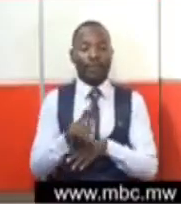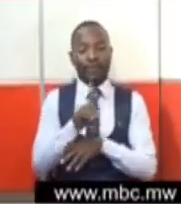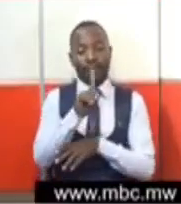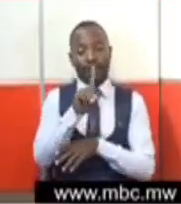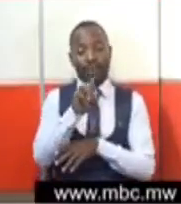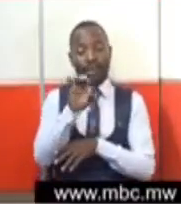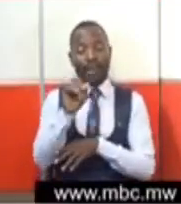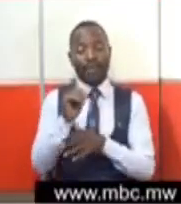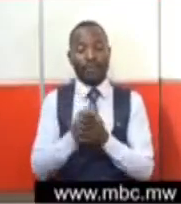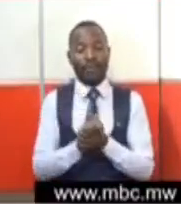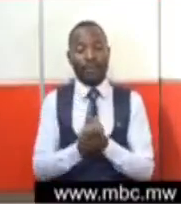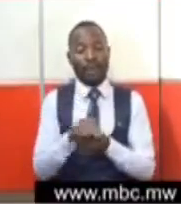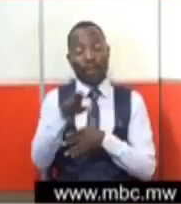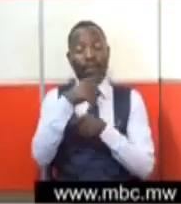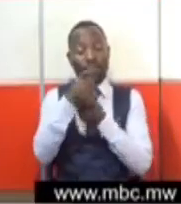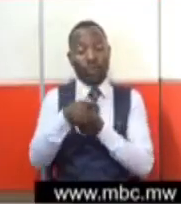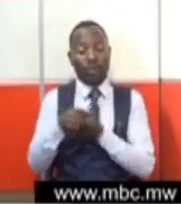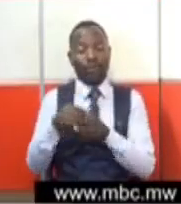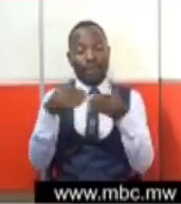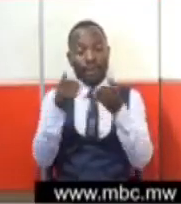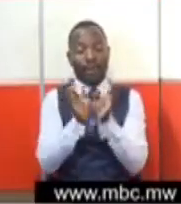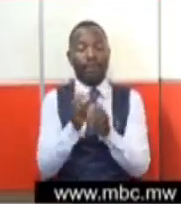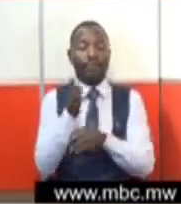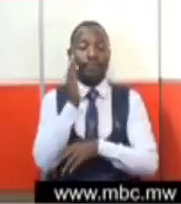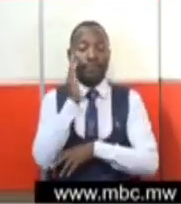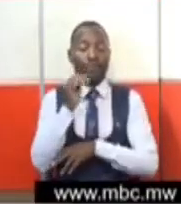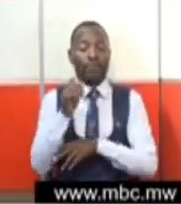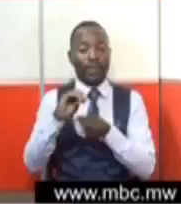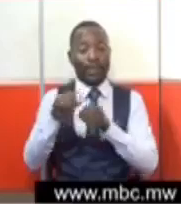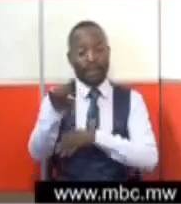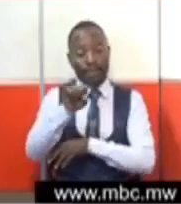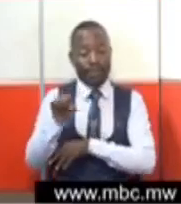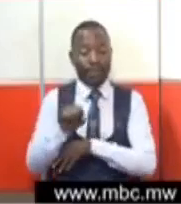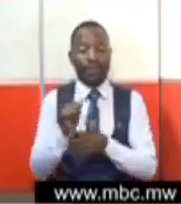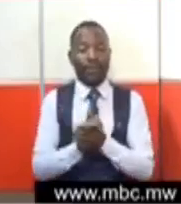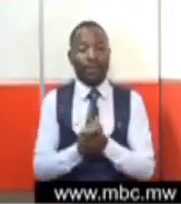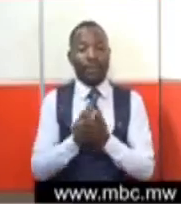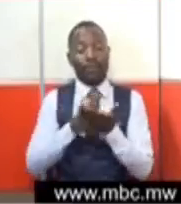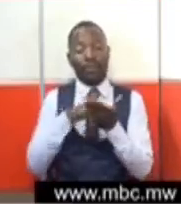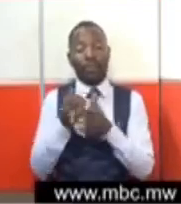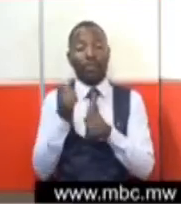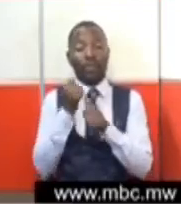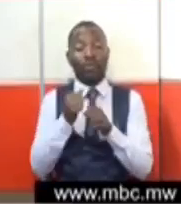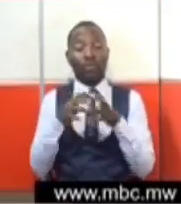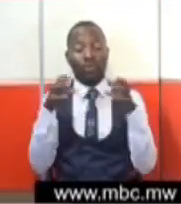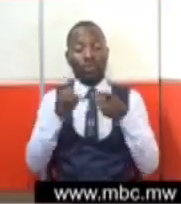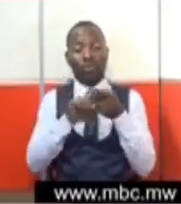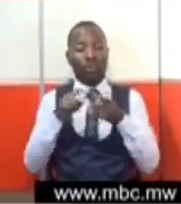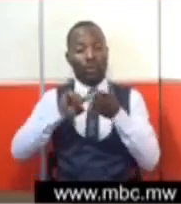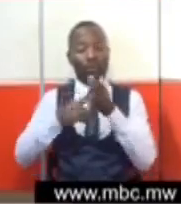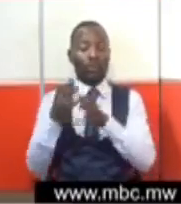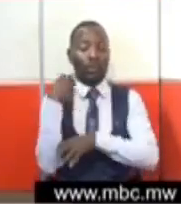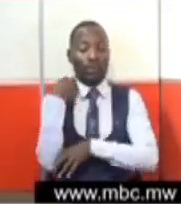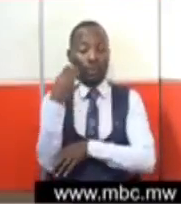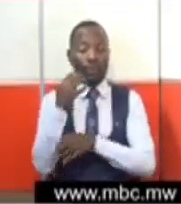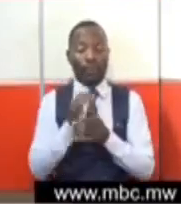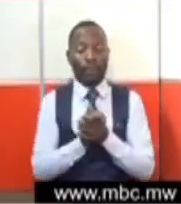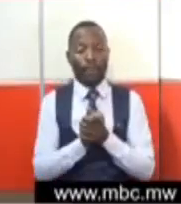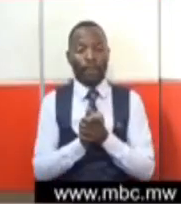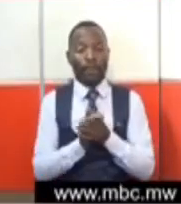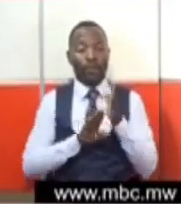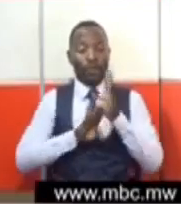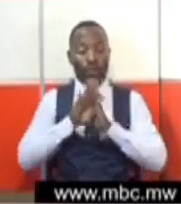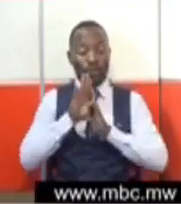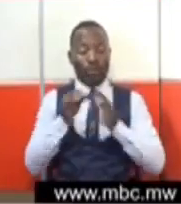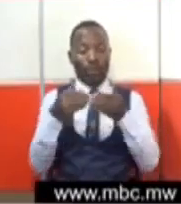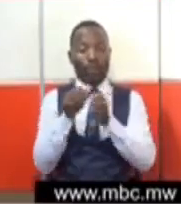Mega Farm and Portland Cement and commended them for embarking on projects that are in line with government's development agenda. The